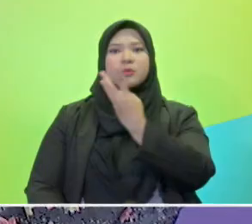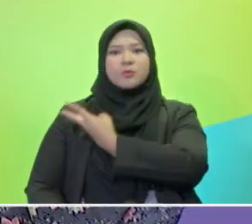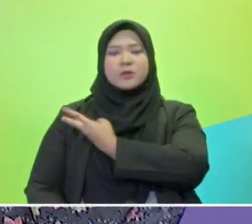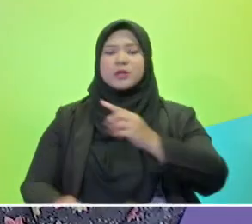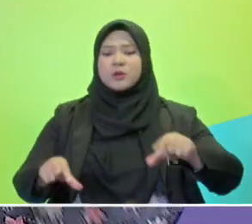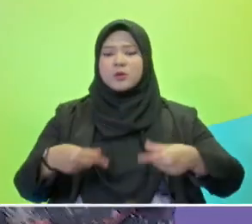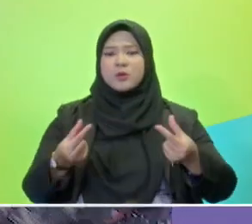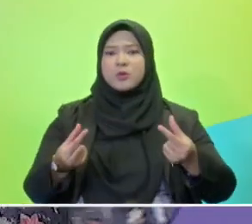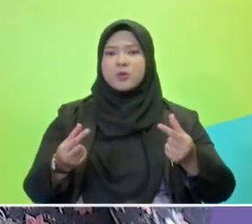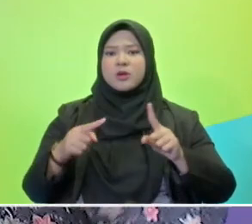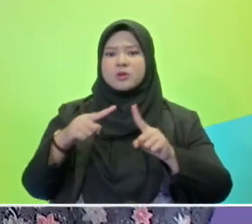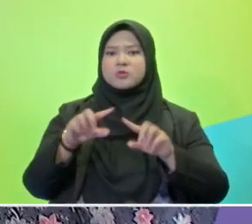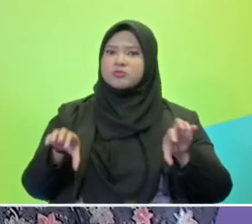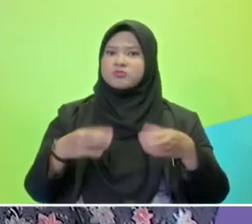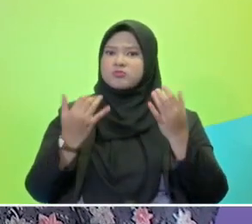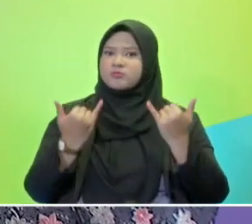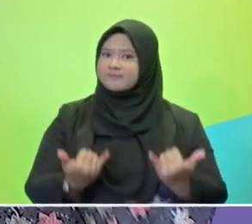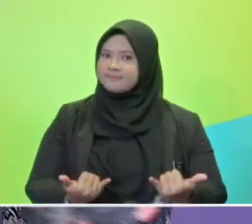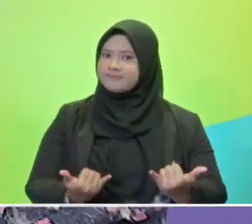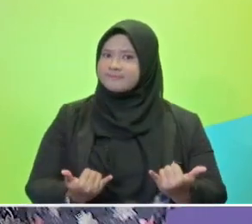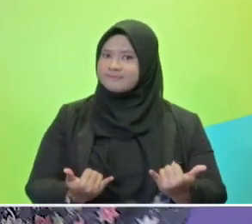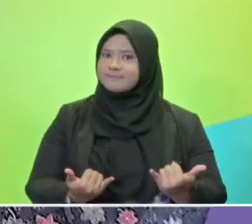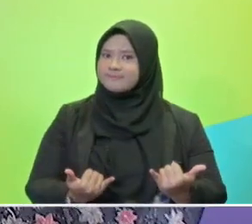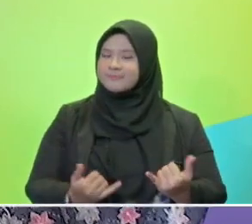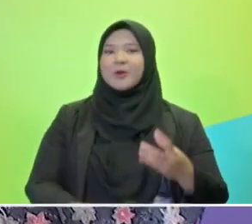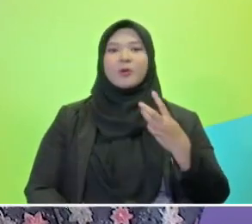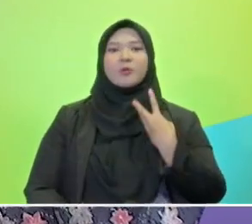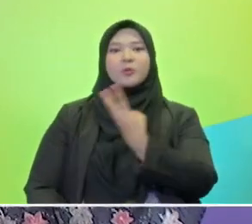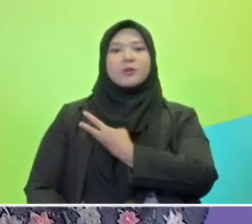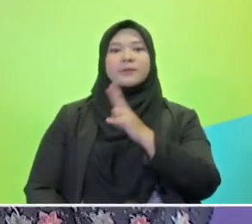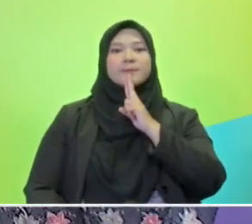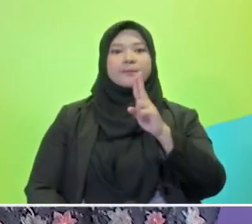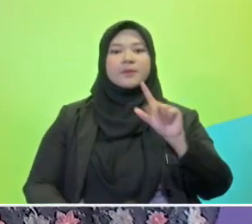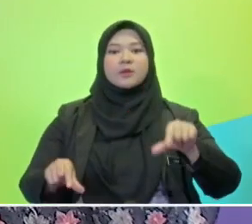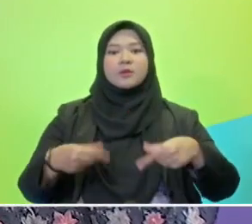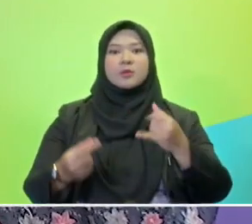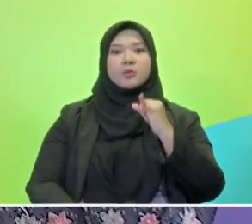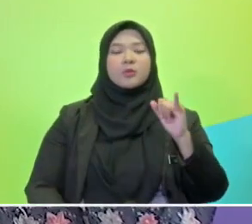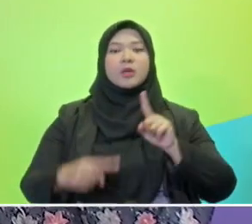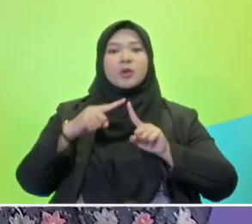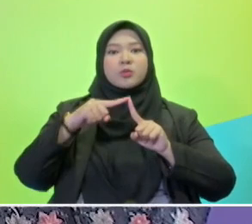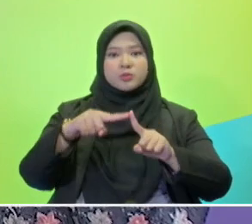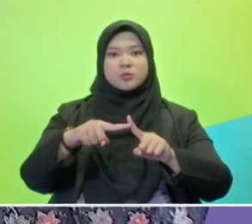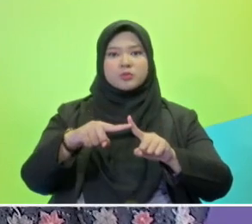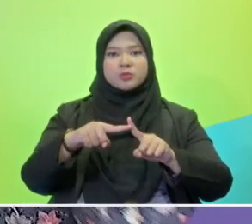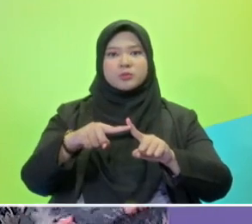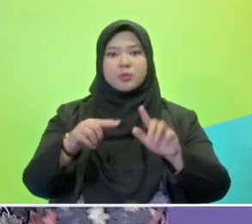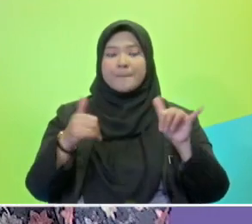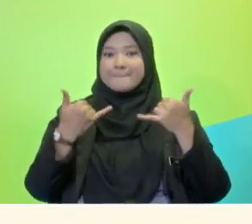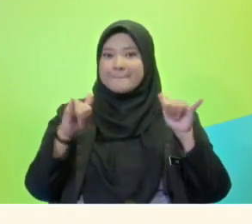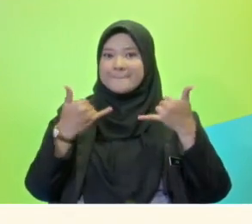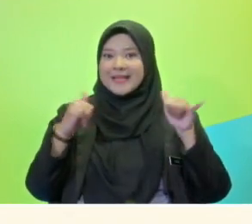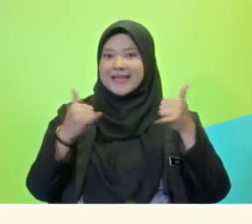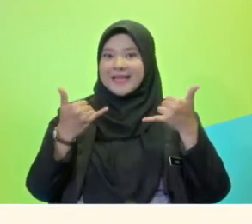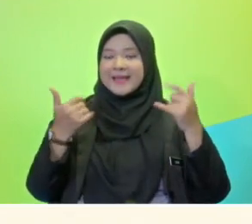to do some revision before we play green flag, red flag. So let's do some revision with our friends. So remember,